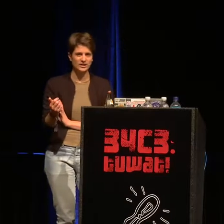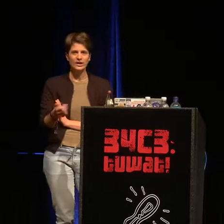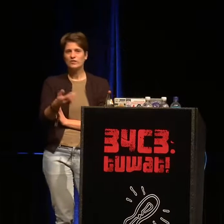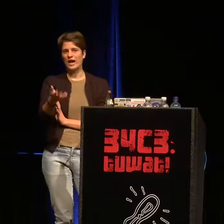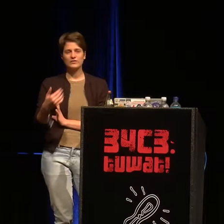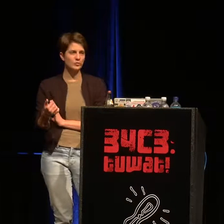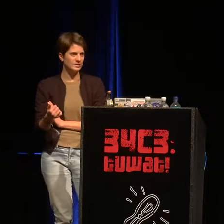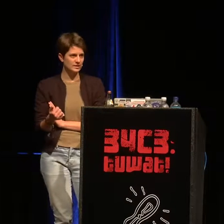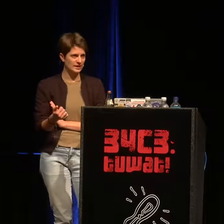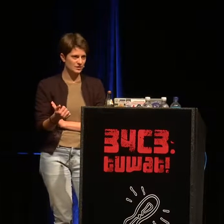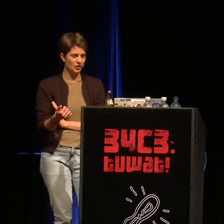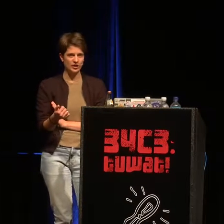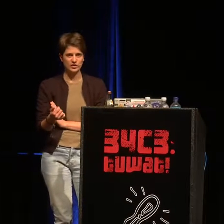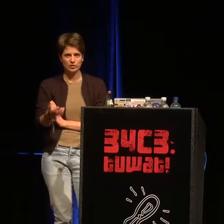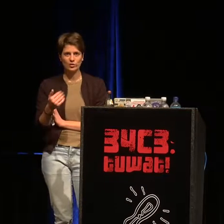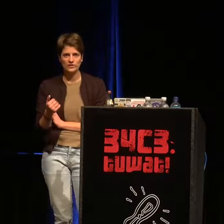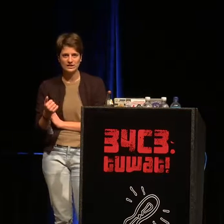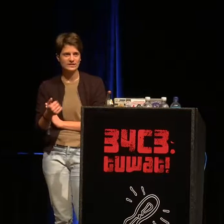where one police officer